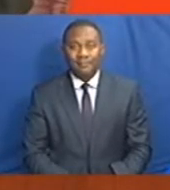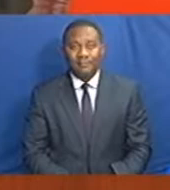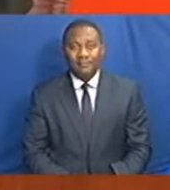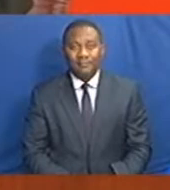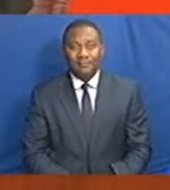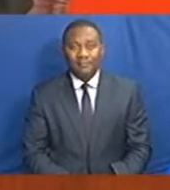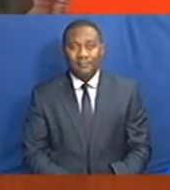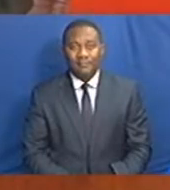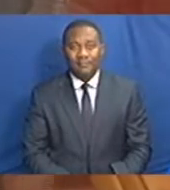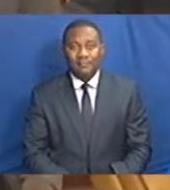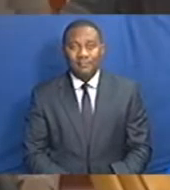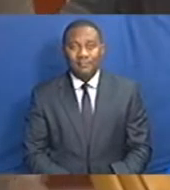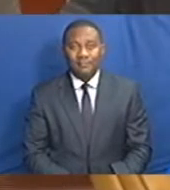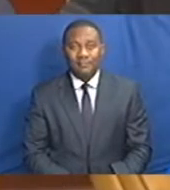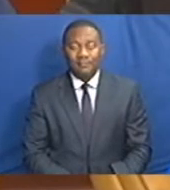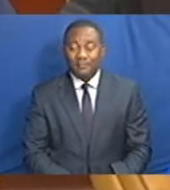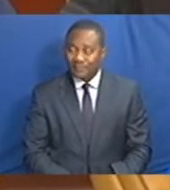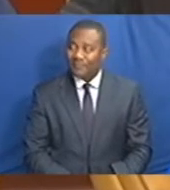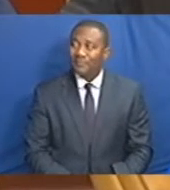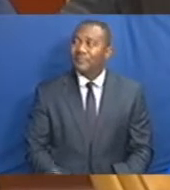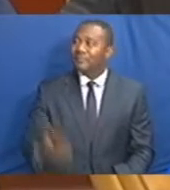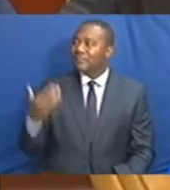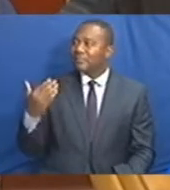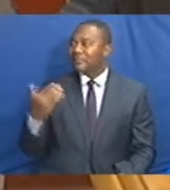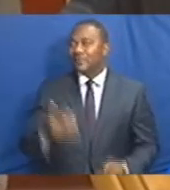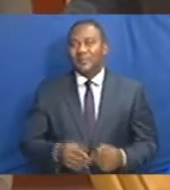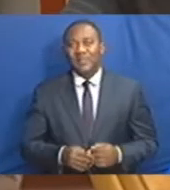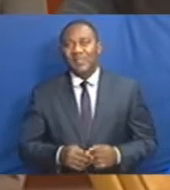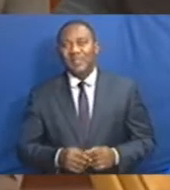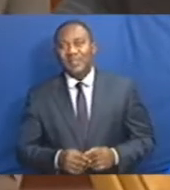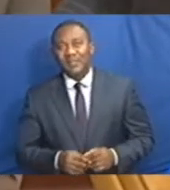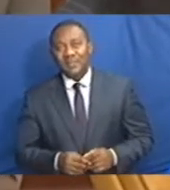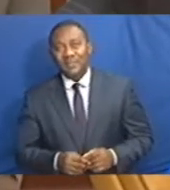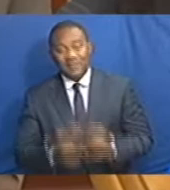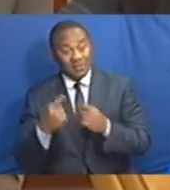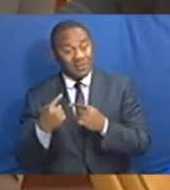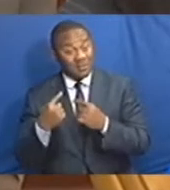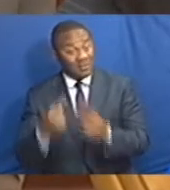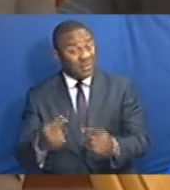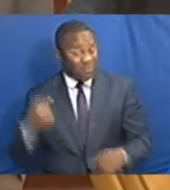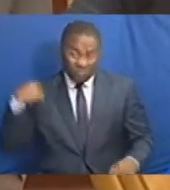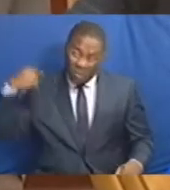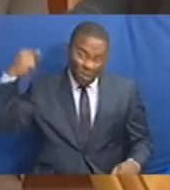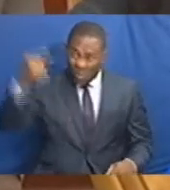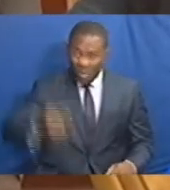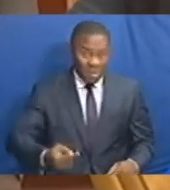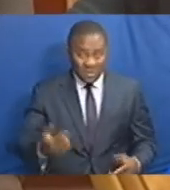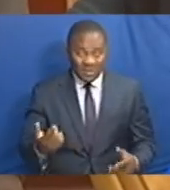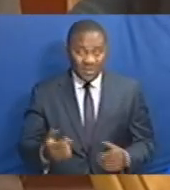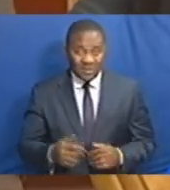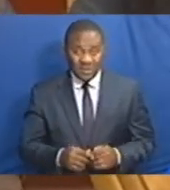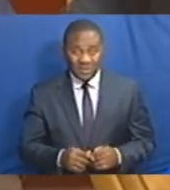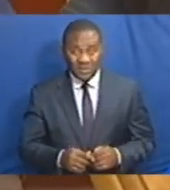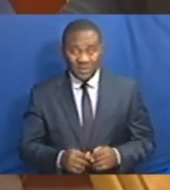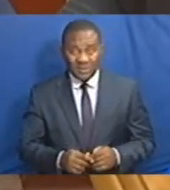Yes. Thank you, Mr. Speaker. All governments since Fourth Republic has been saying that